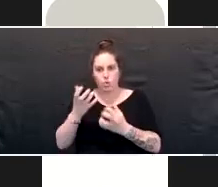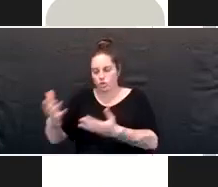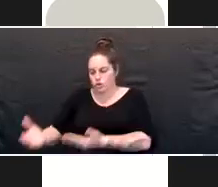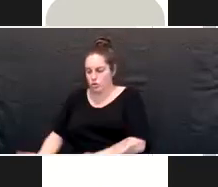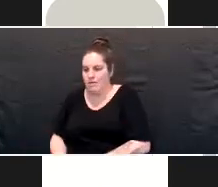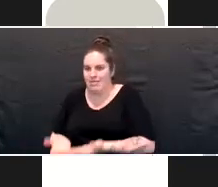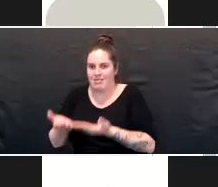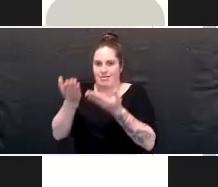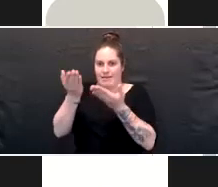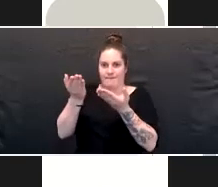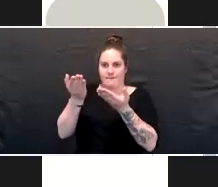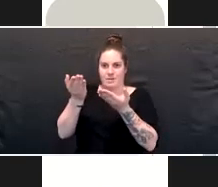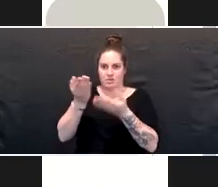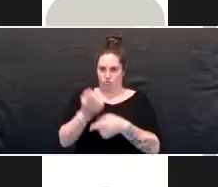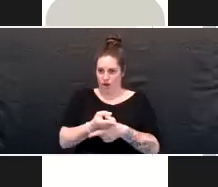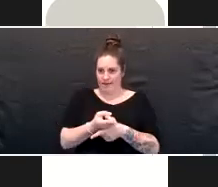object